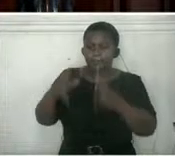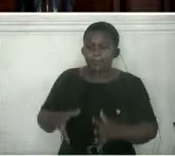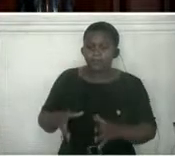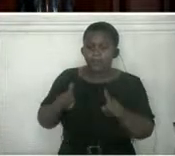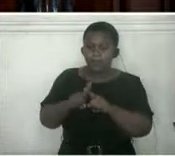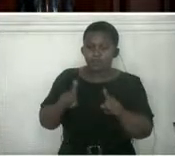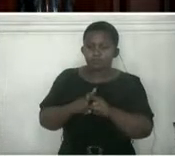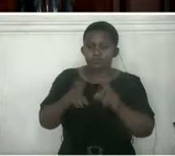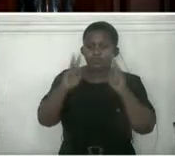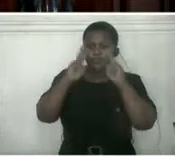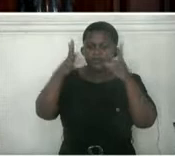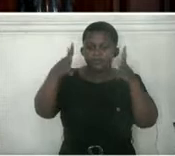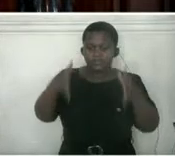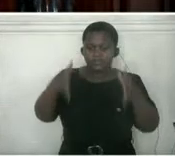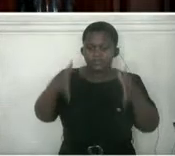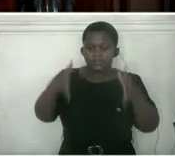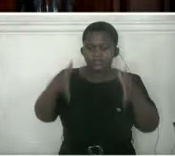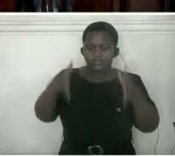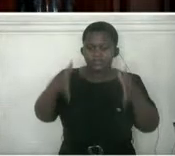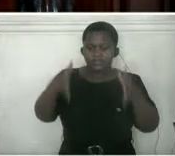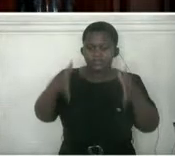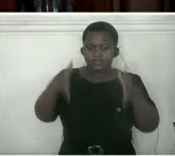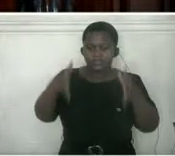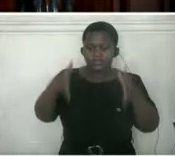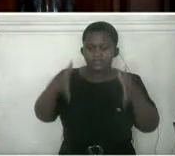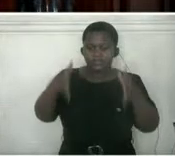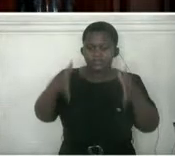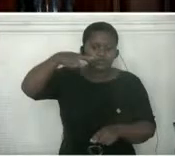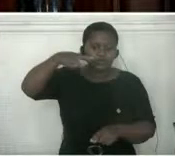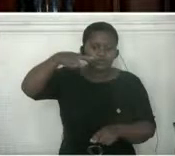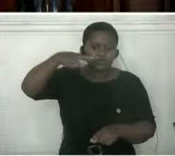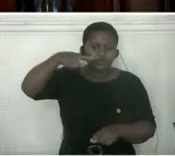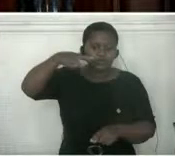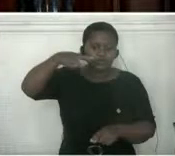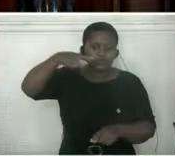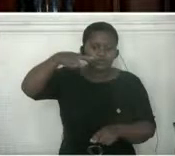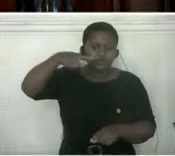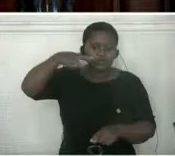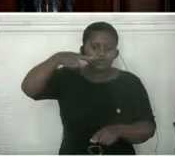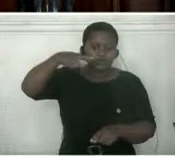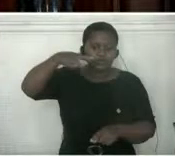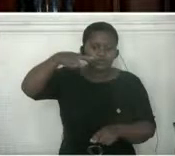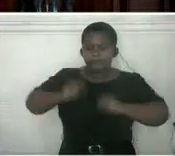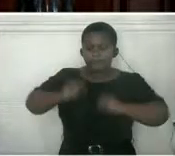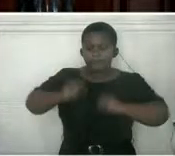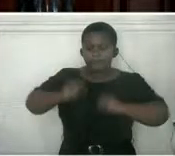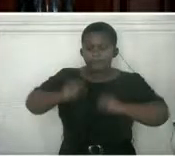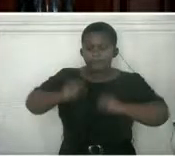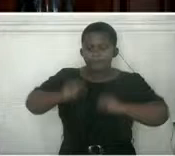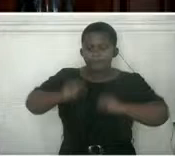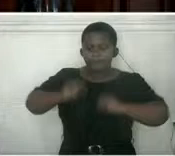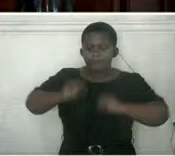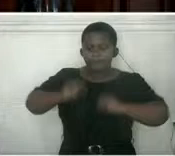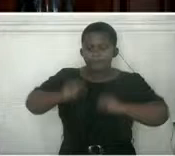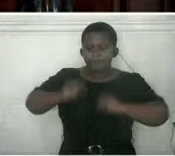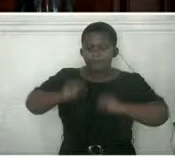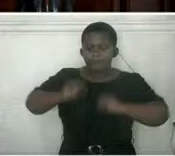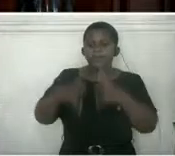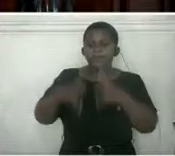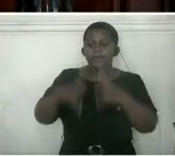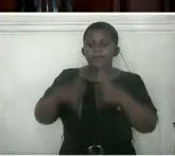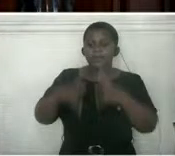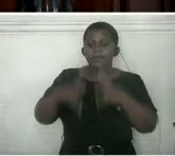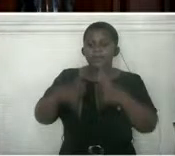guests, the Secretary has confirmed that we have the required 1/3 of members present in order